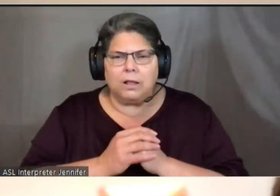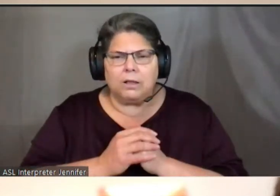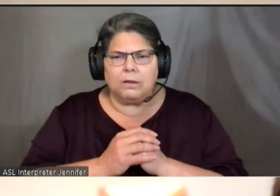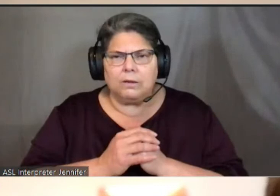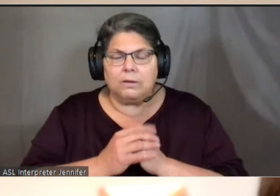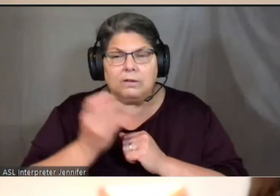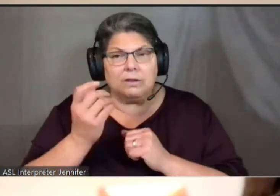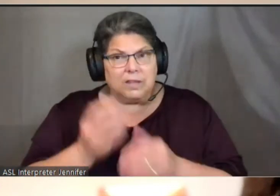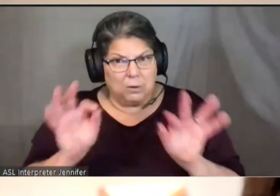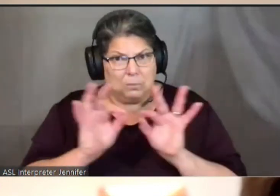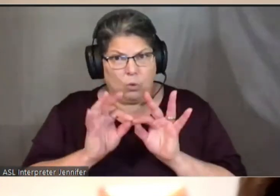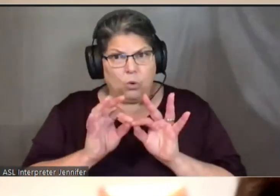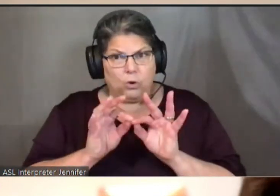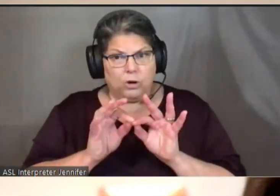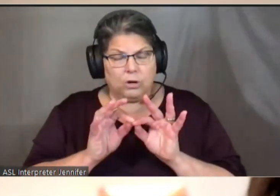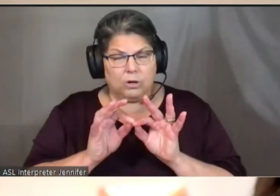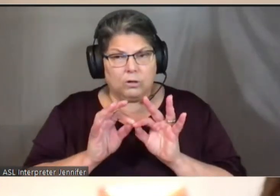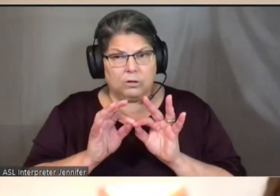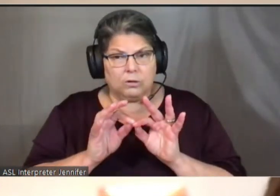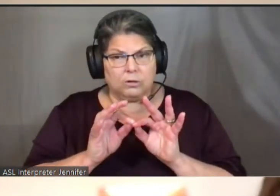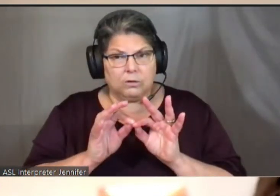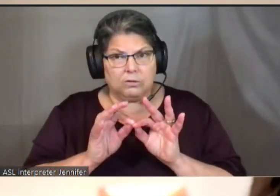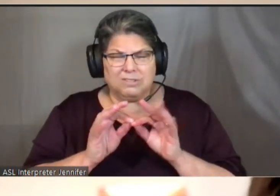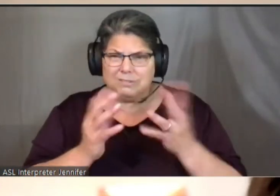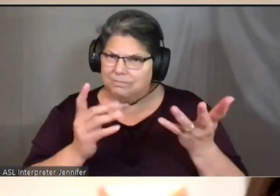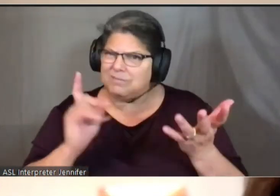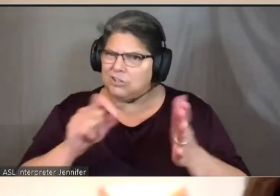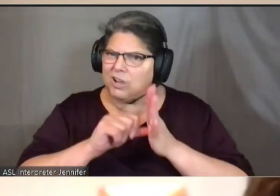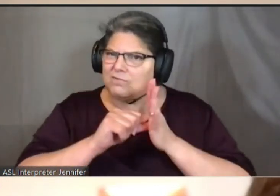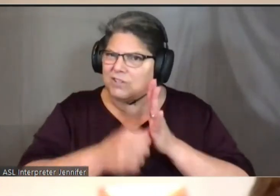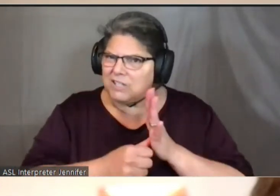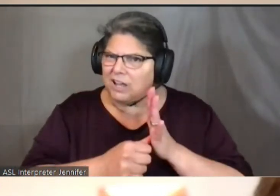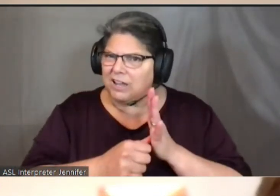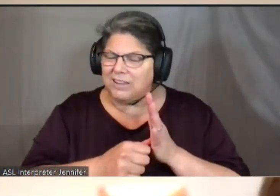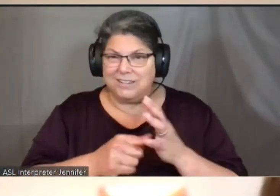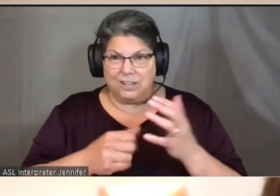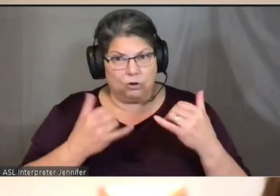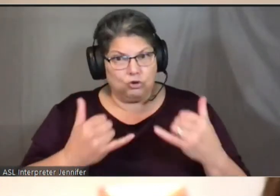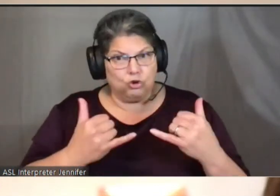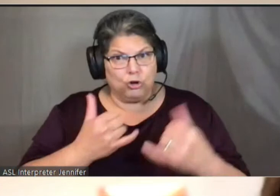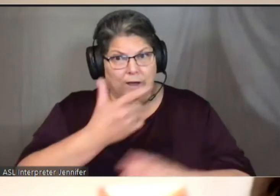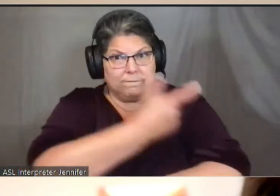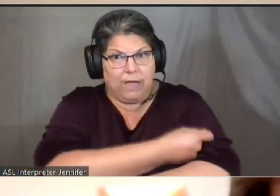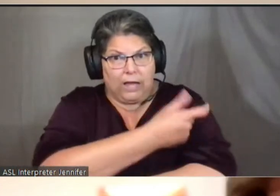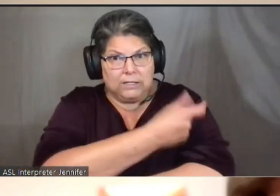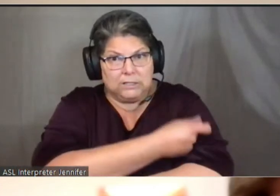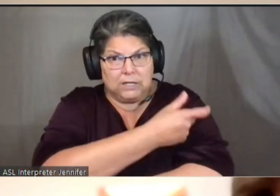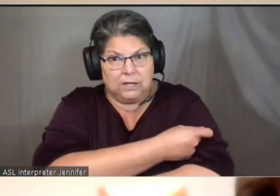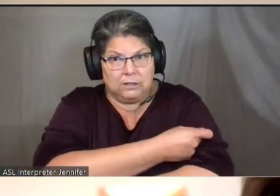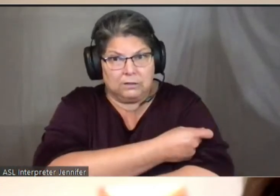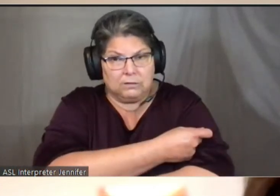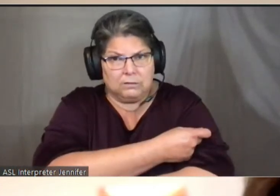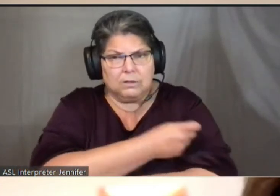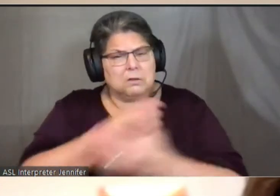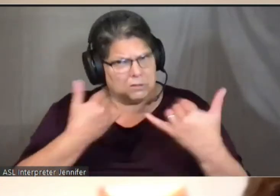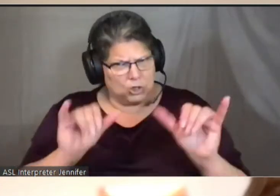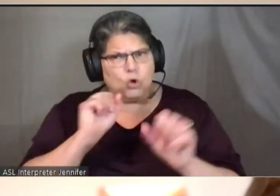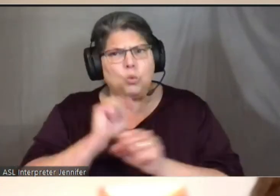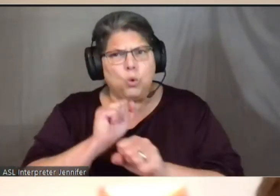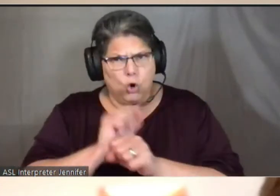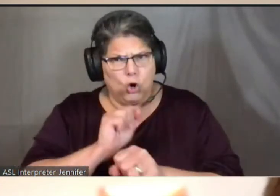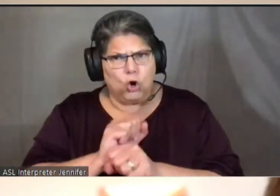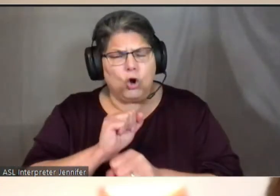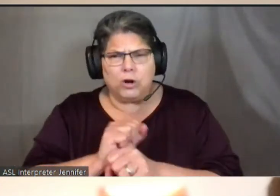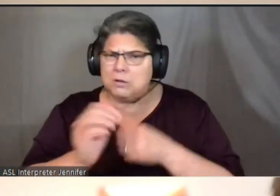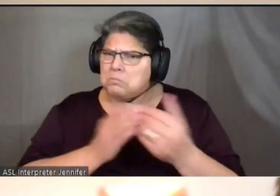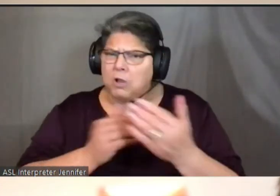importance of this should be emphasized that our current vaccines are still active against these